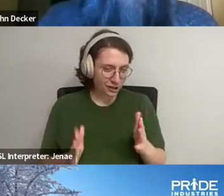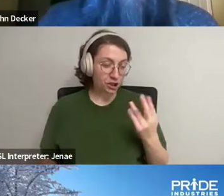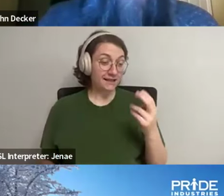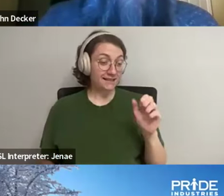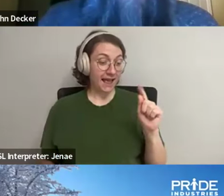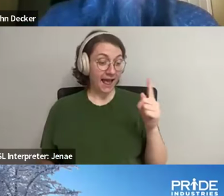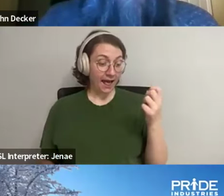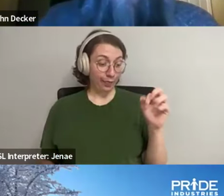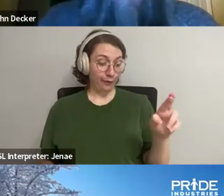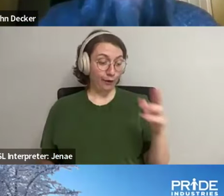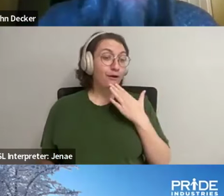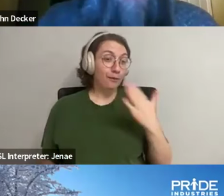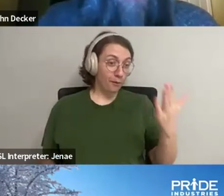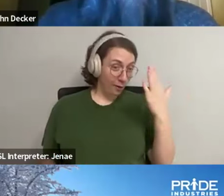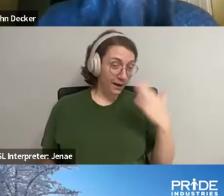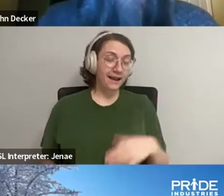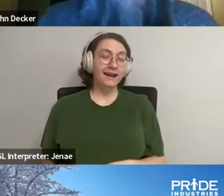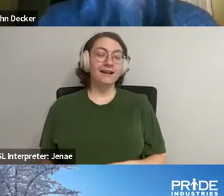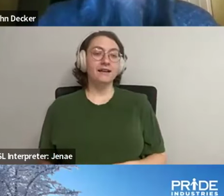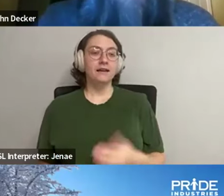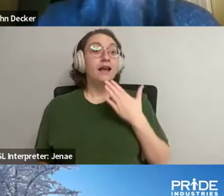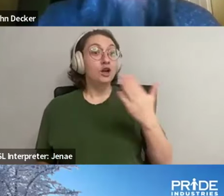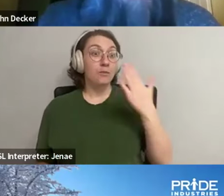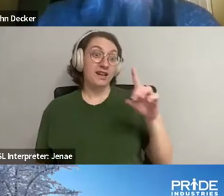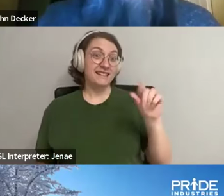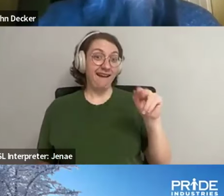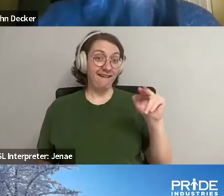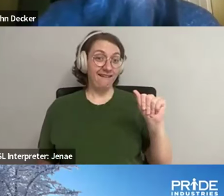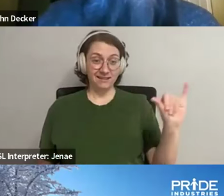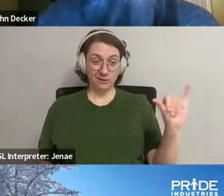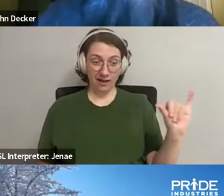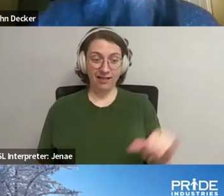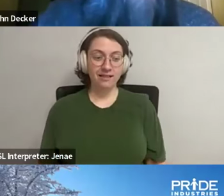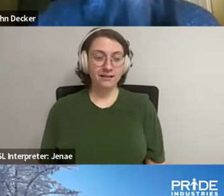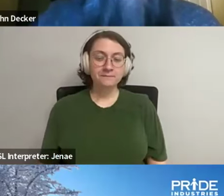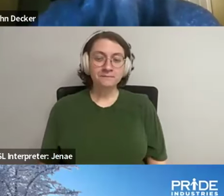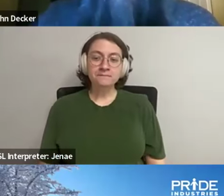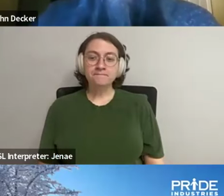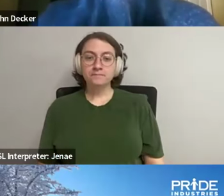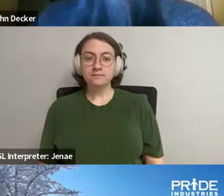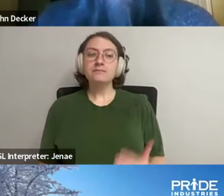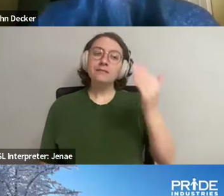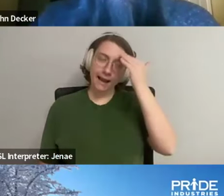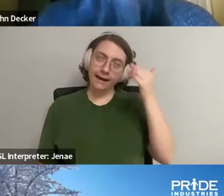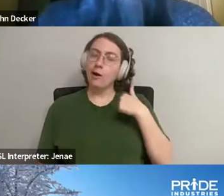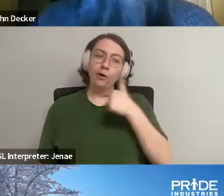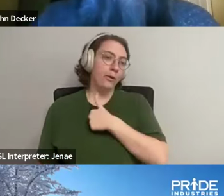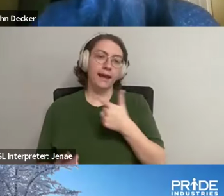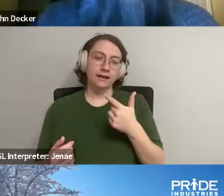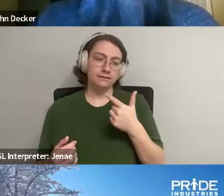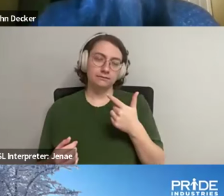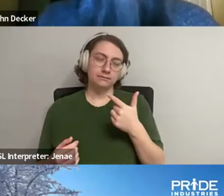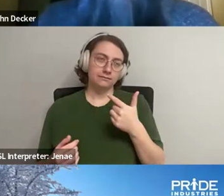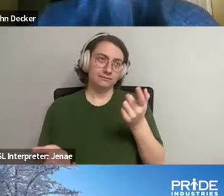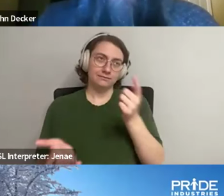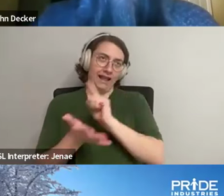Heather on. Good morning, Heather Hollingworth. And good morning, Dana, as well. I know we go through this exercise